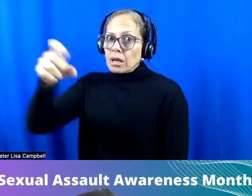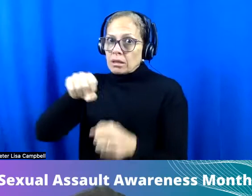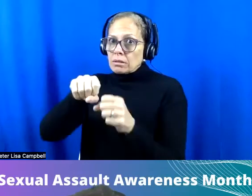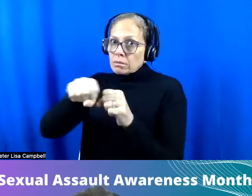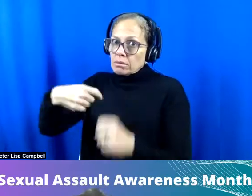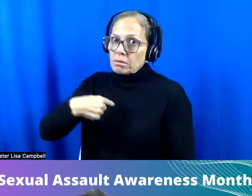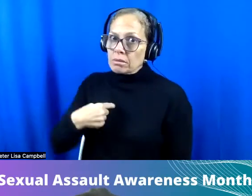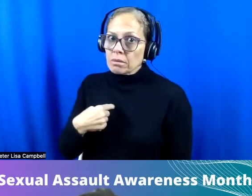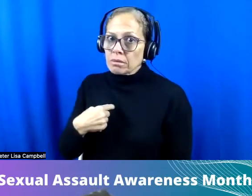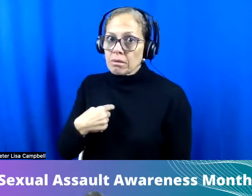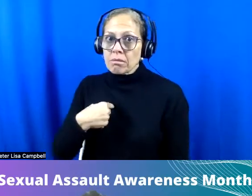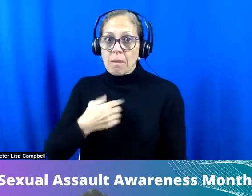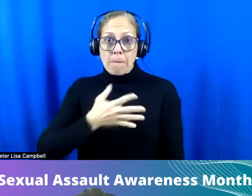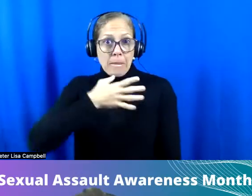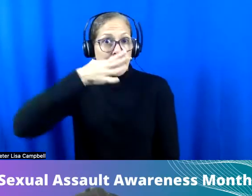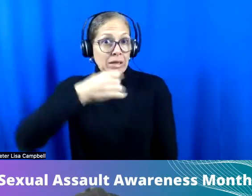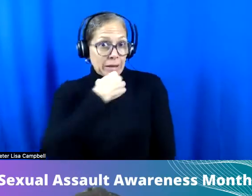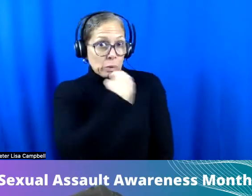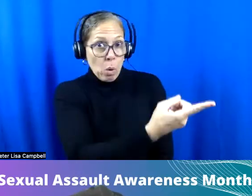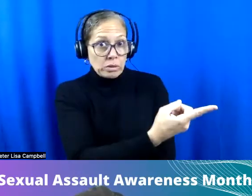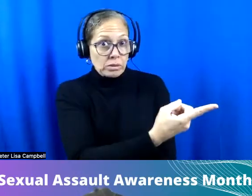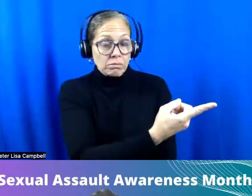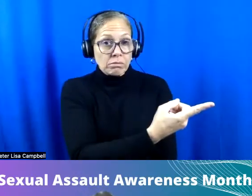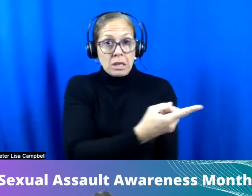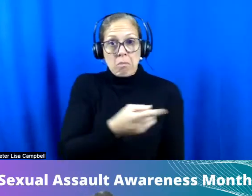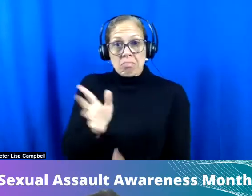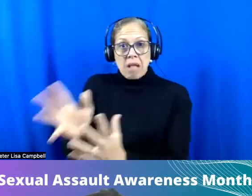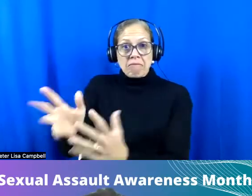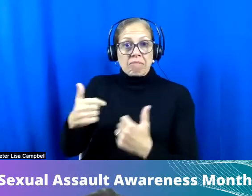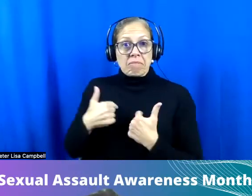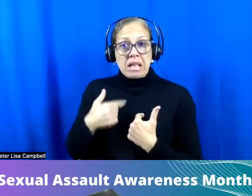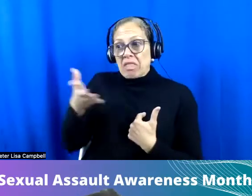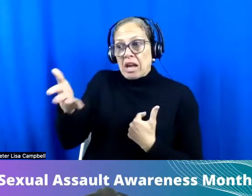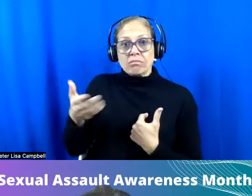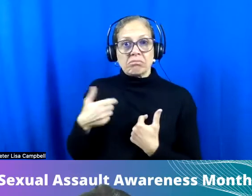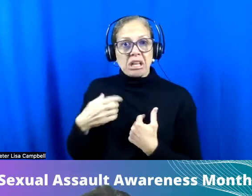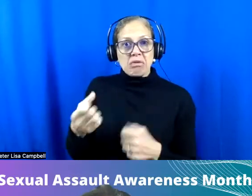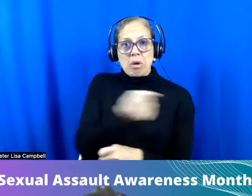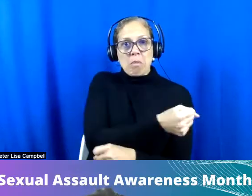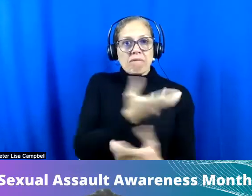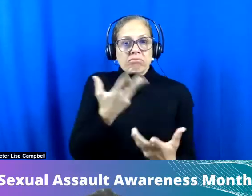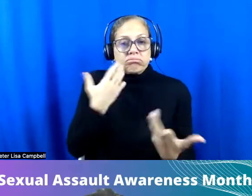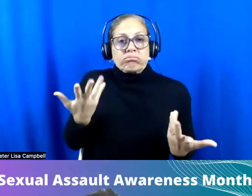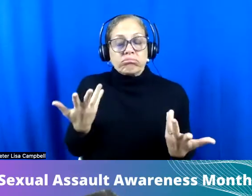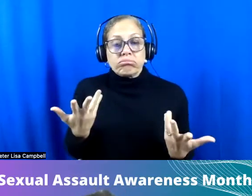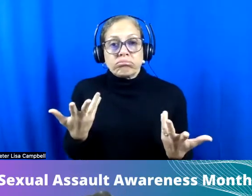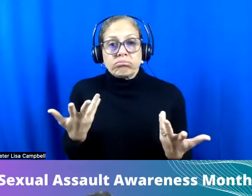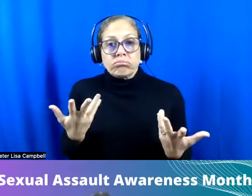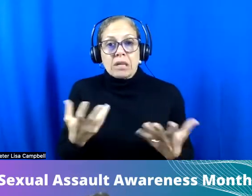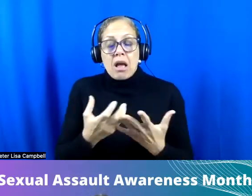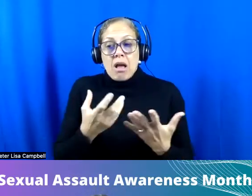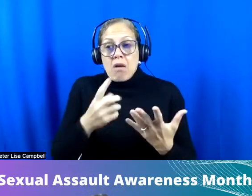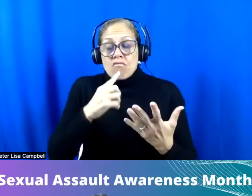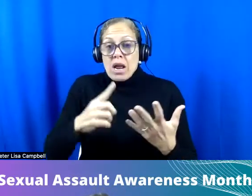I told my parents and they didn't remove me from the situation. And I think I want to just lift that up because I think we